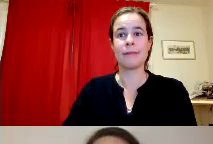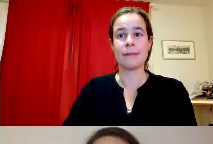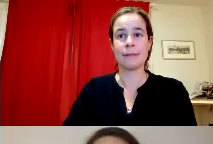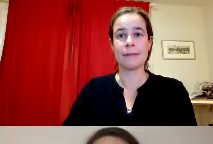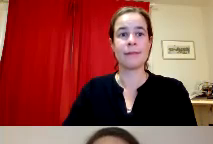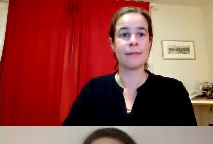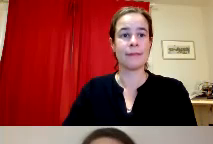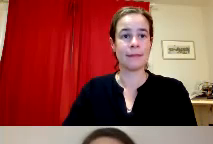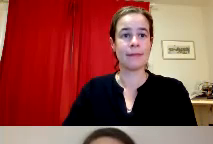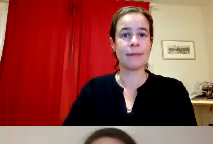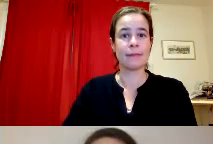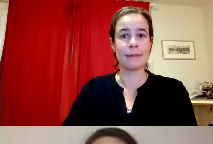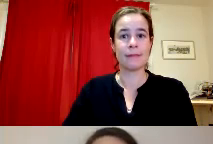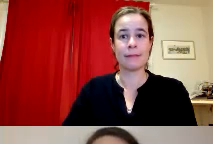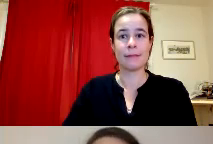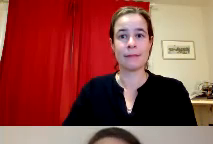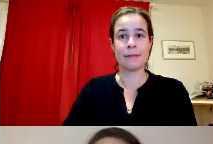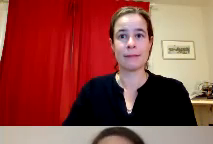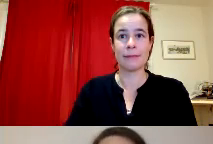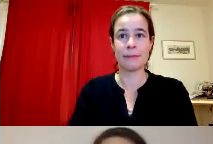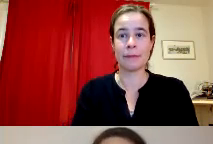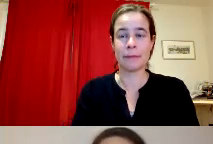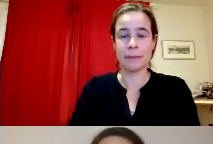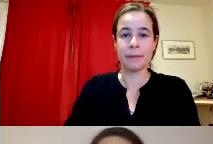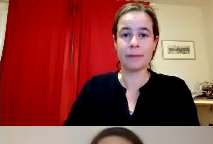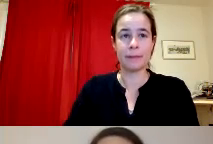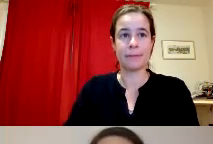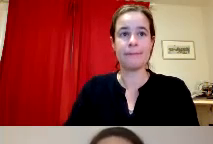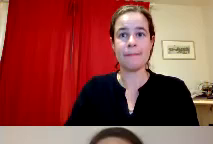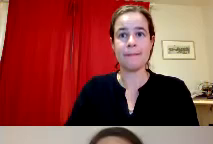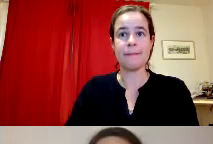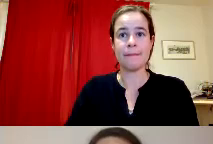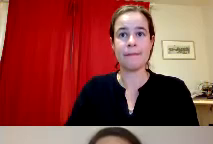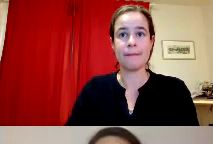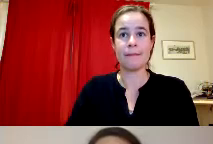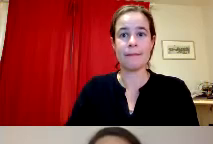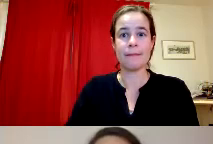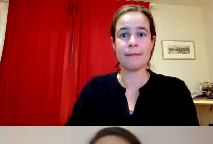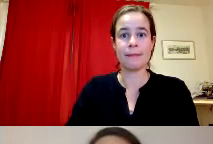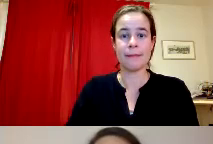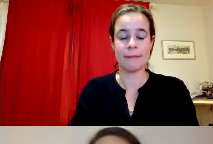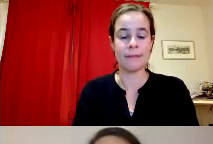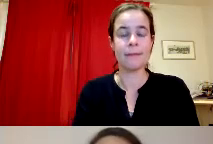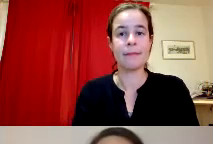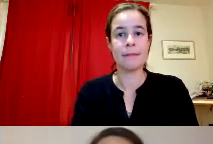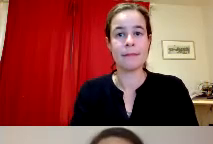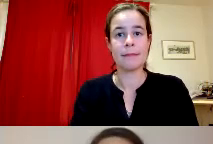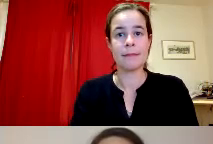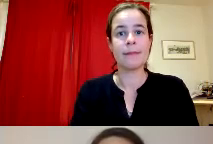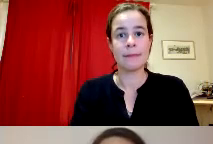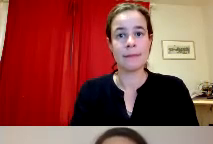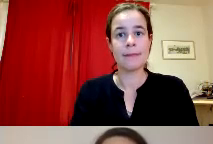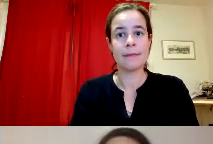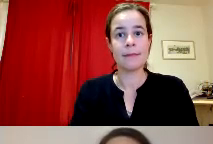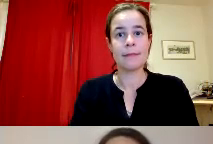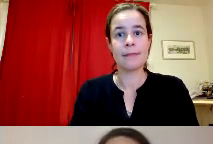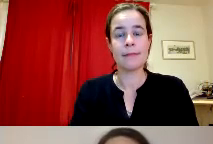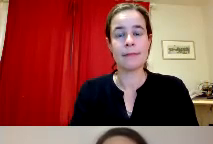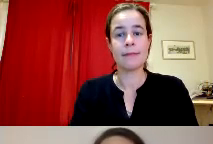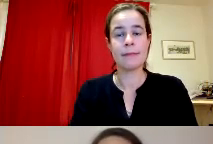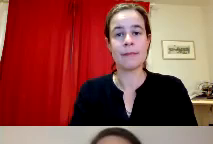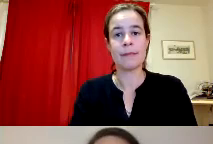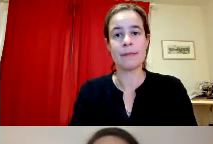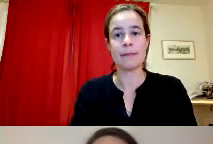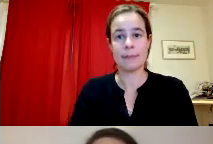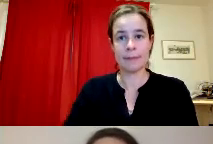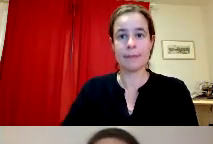being able to engage in public health drop-ins or breastfeeding in baby groups has been challenging. I've also felt my health postpartum is or was